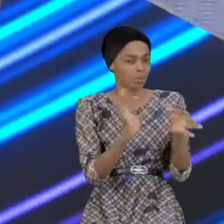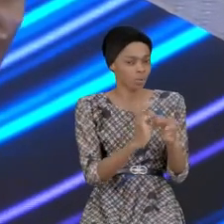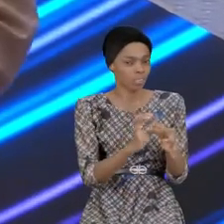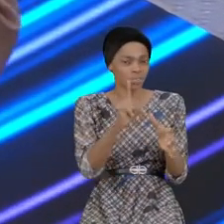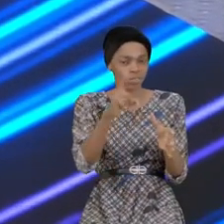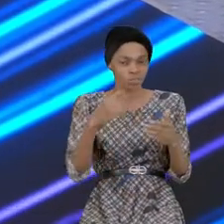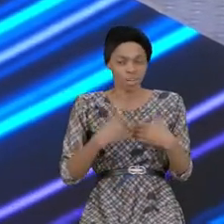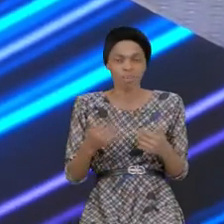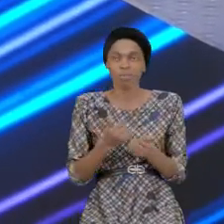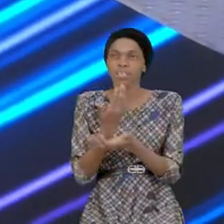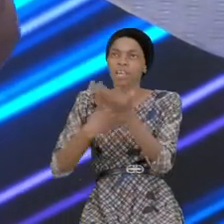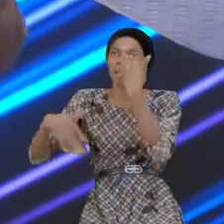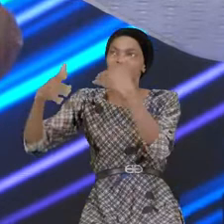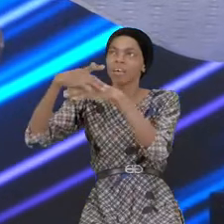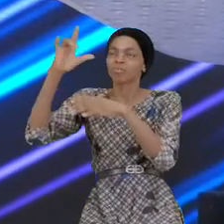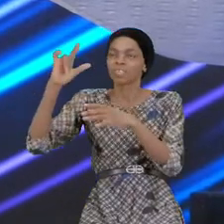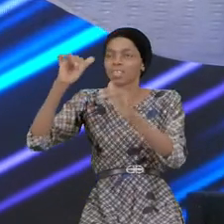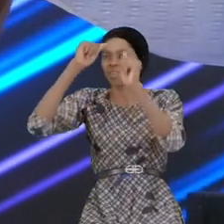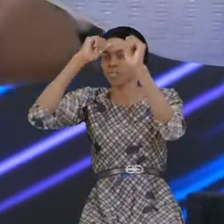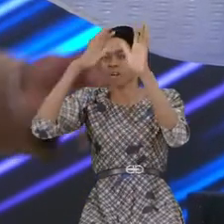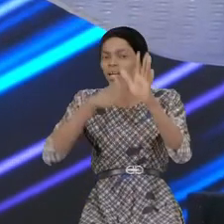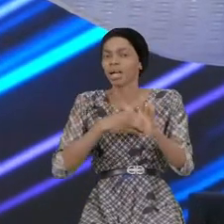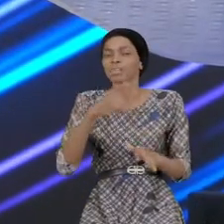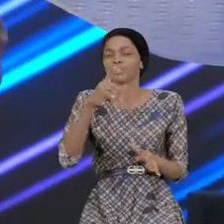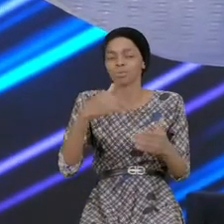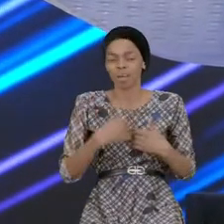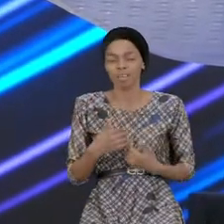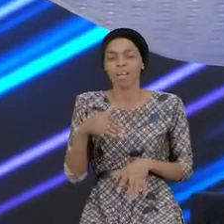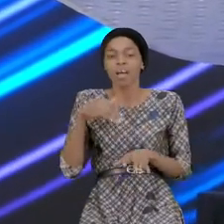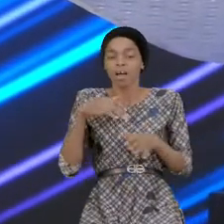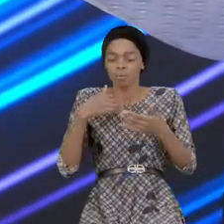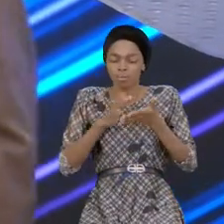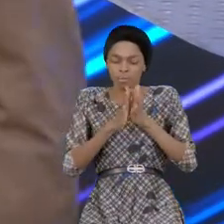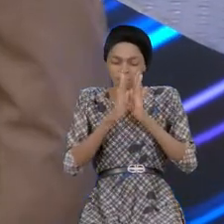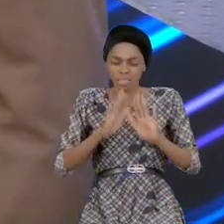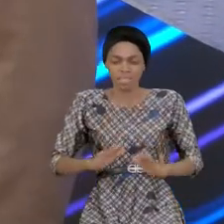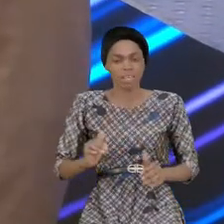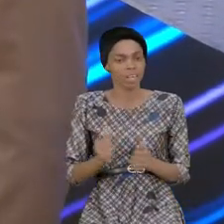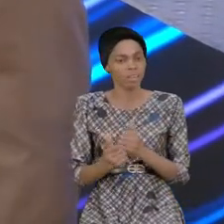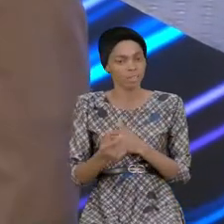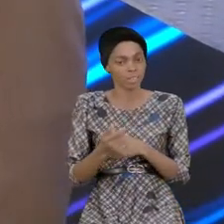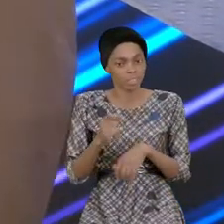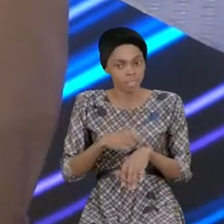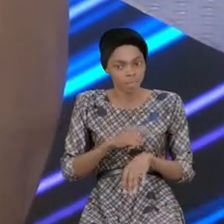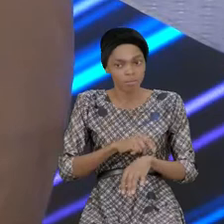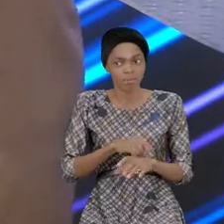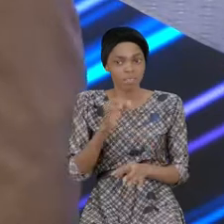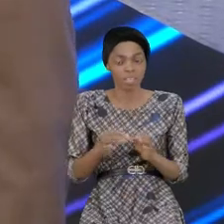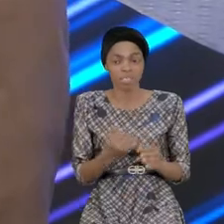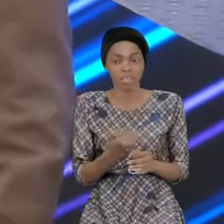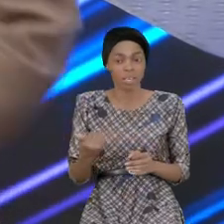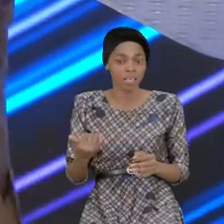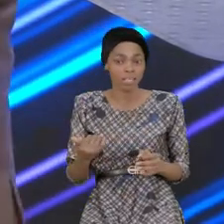Heavenly Father, and you are at peace every time. If there's any need, you are at peace. You know God is going